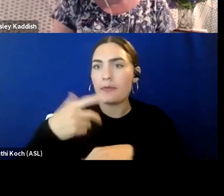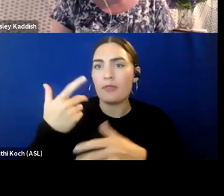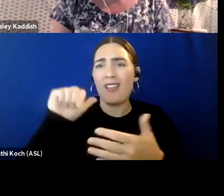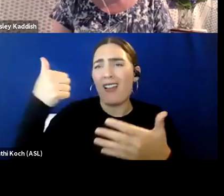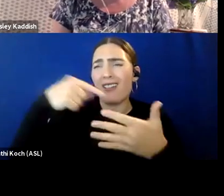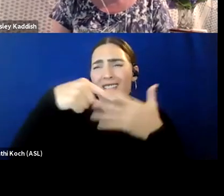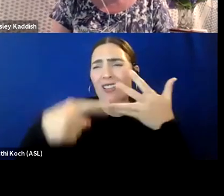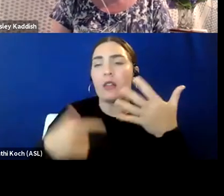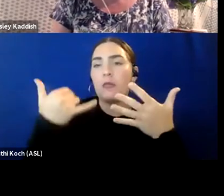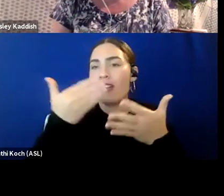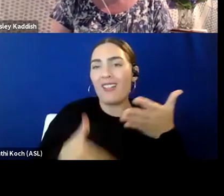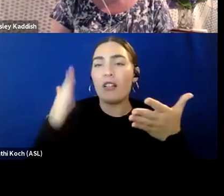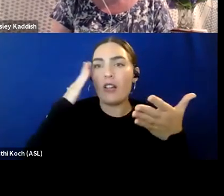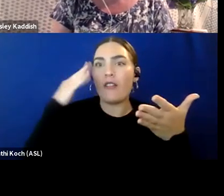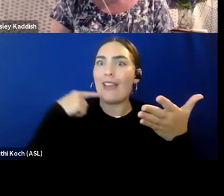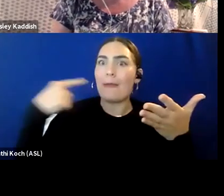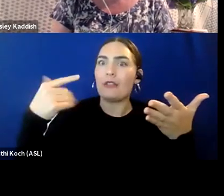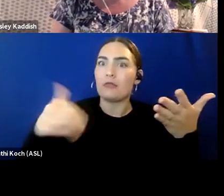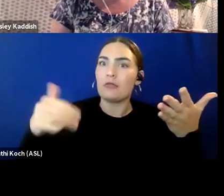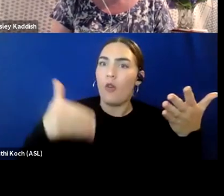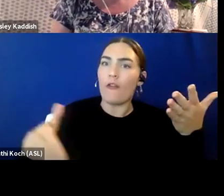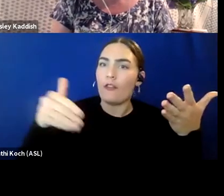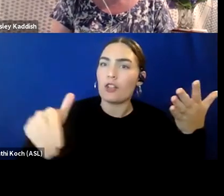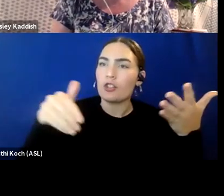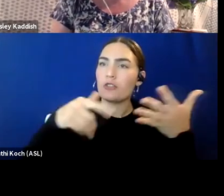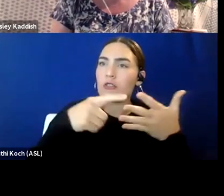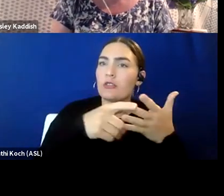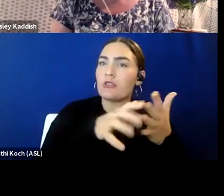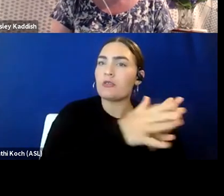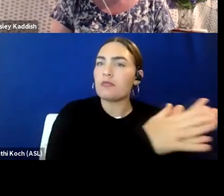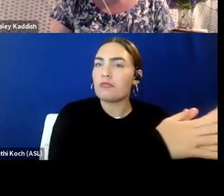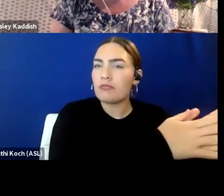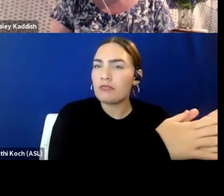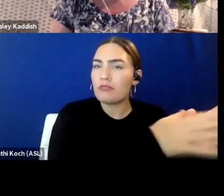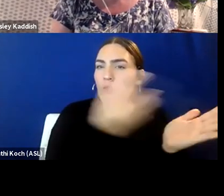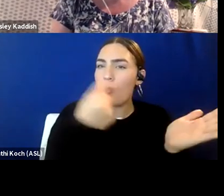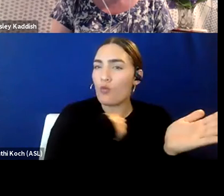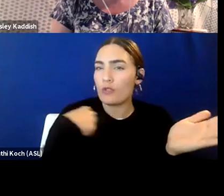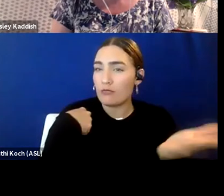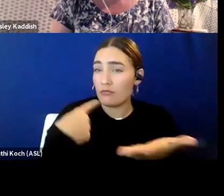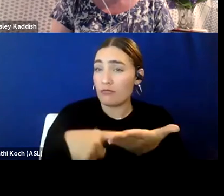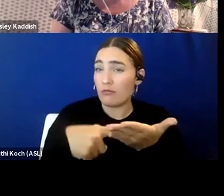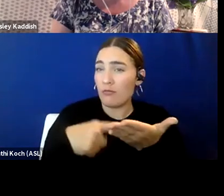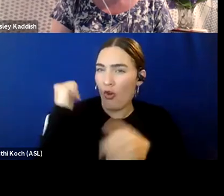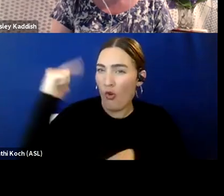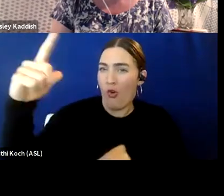concerto. And I think something that we talk about all the time is how